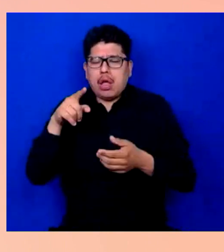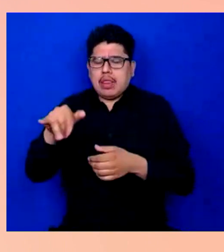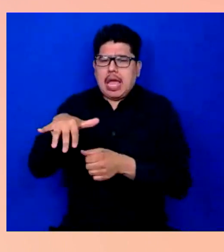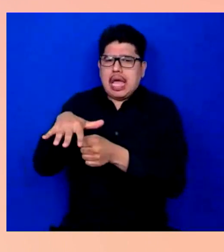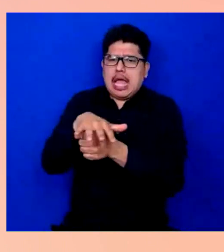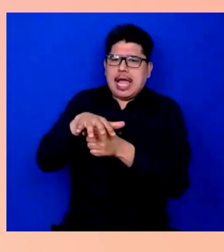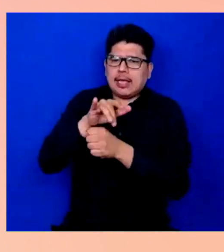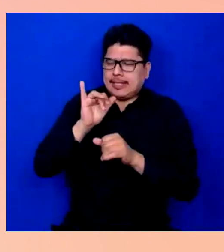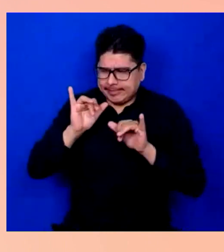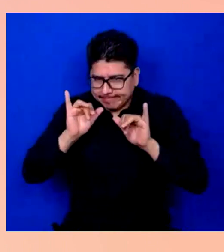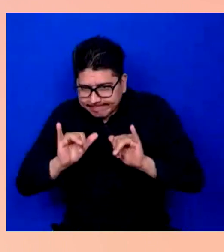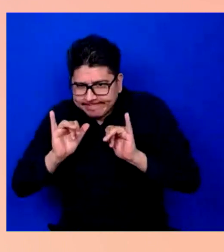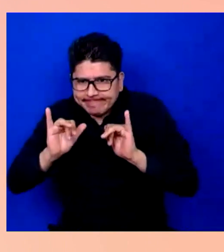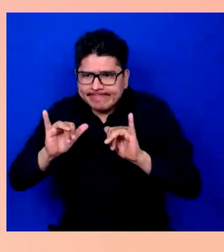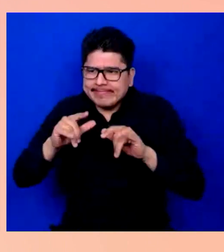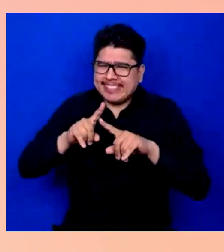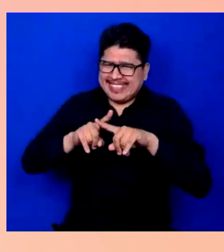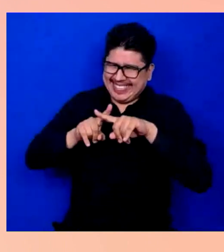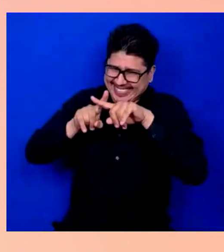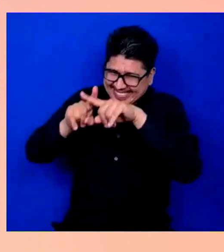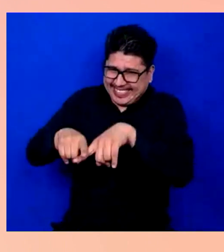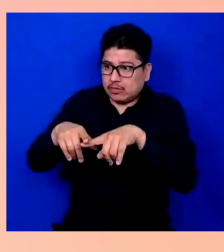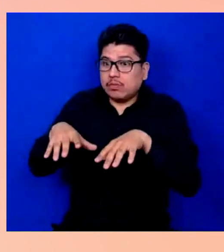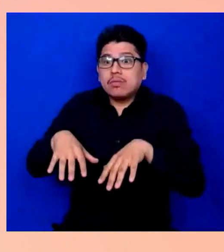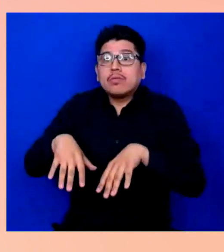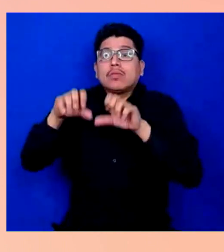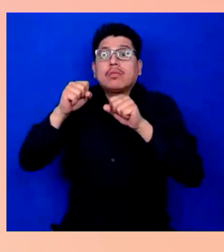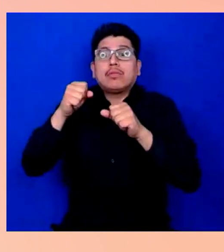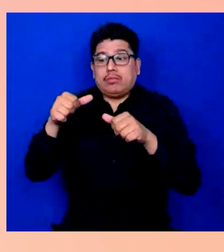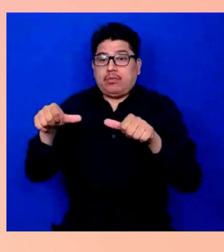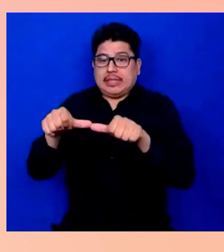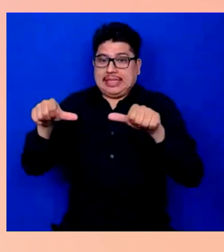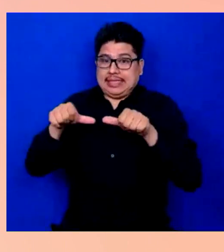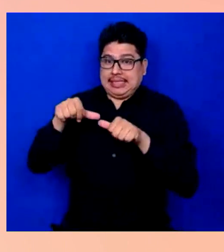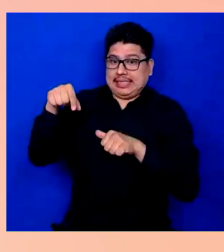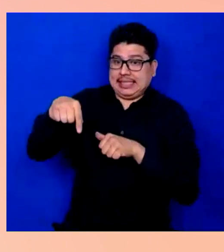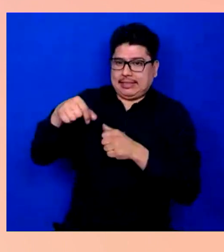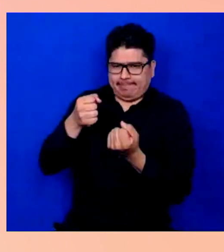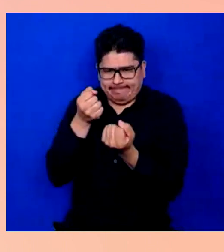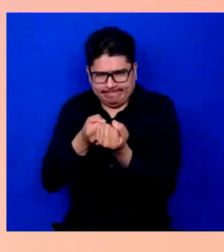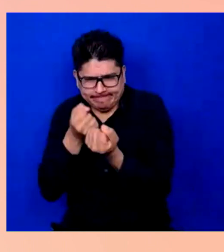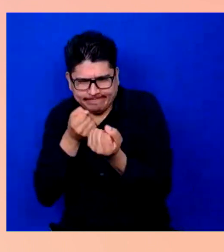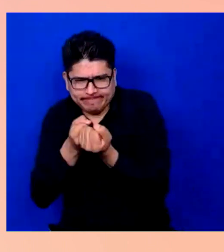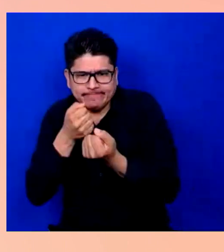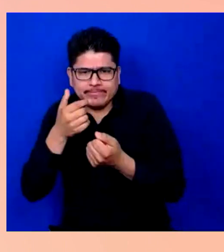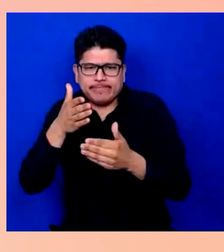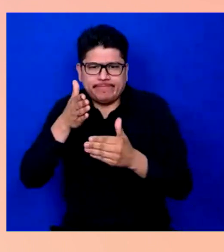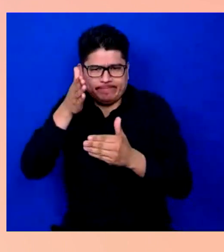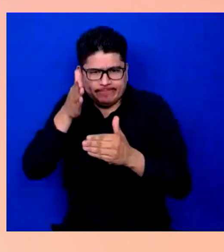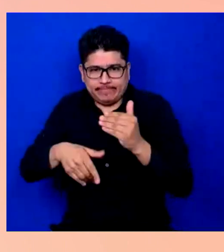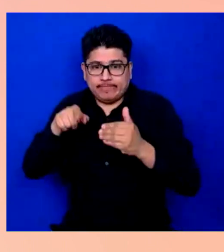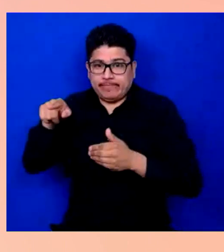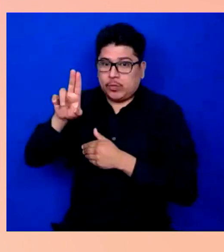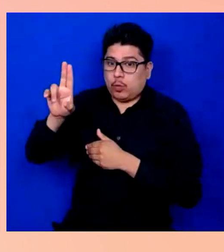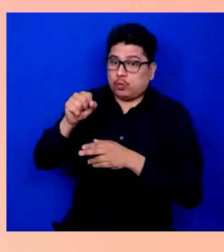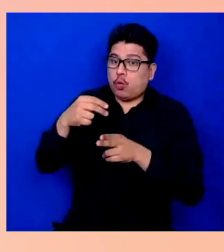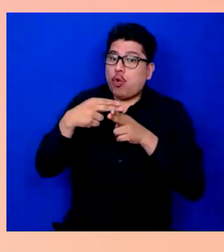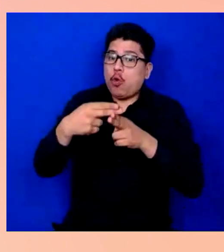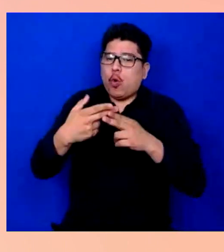take a position in support of ending something that exists in the United States called subminimum wage, or